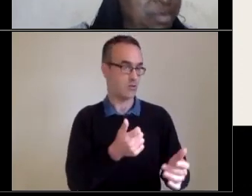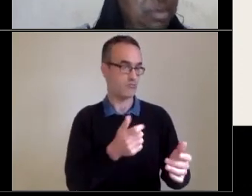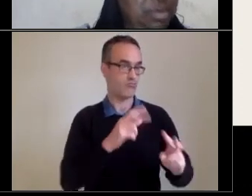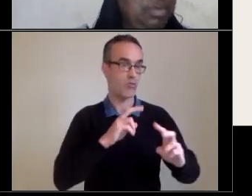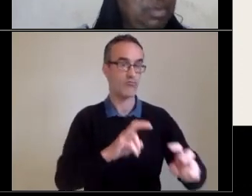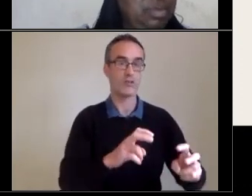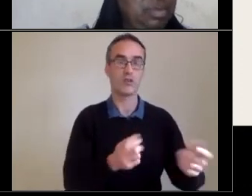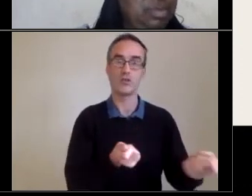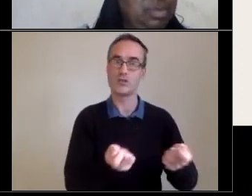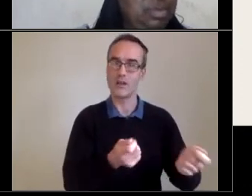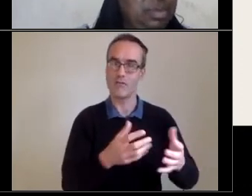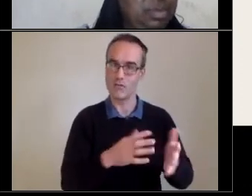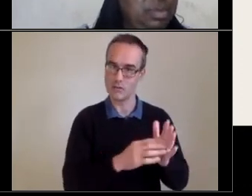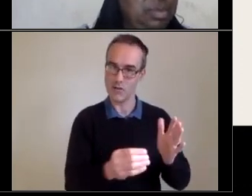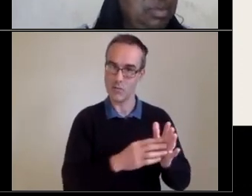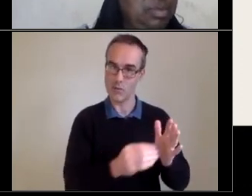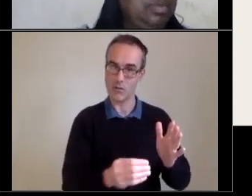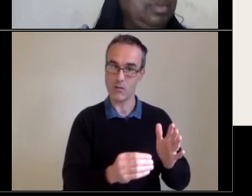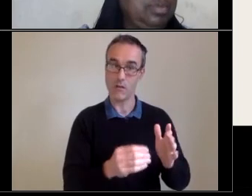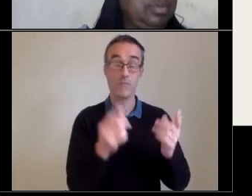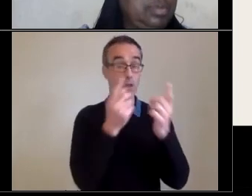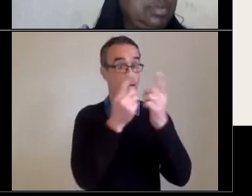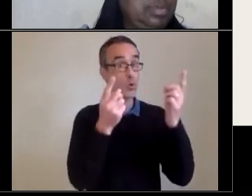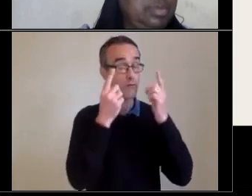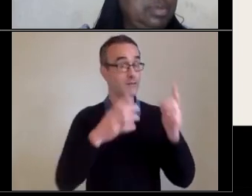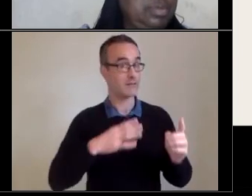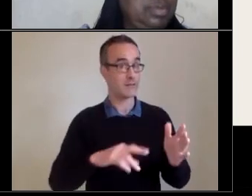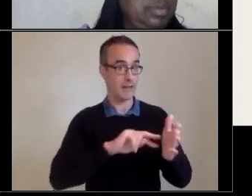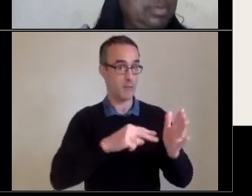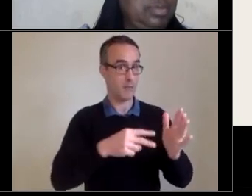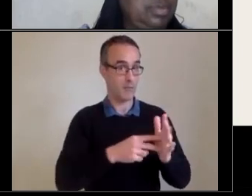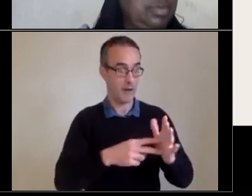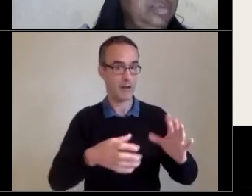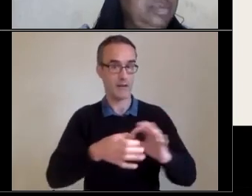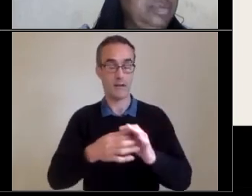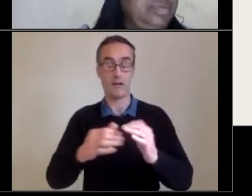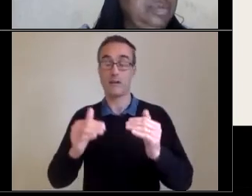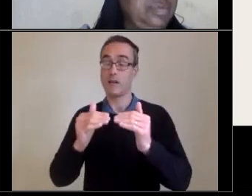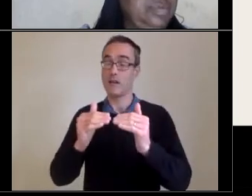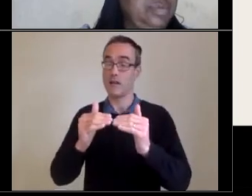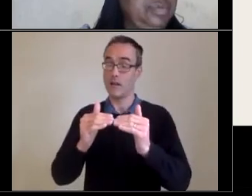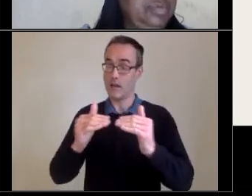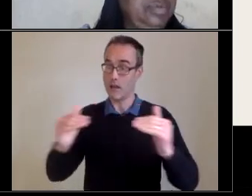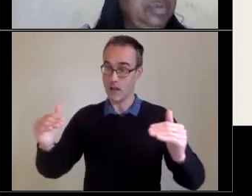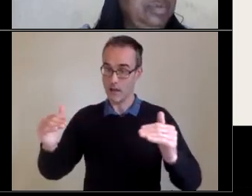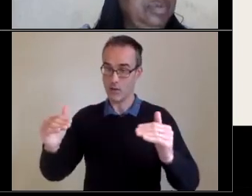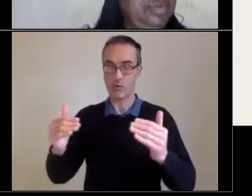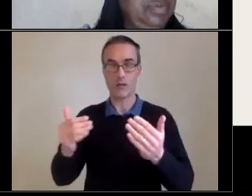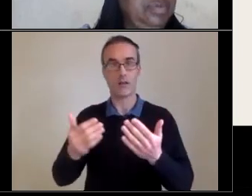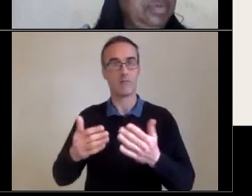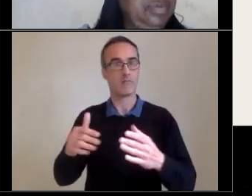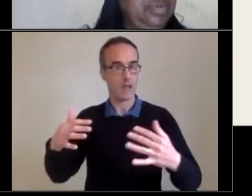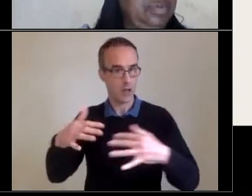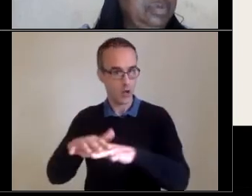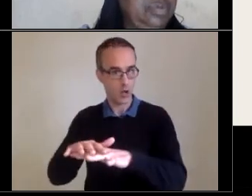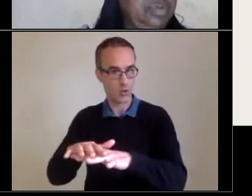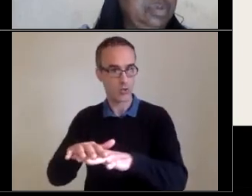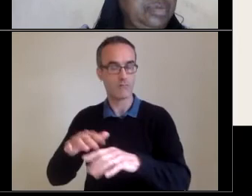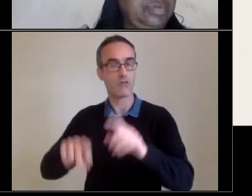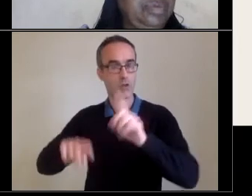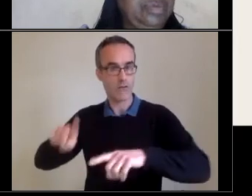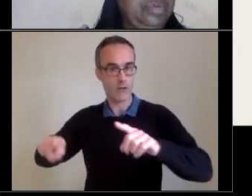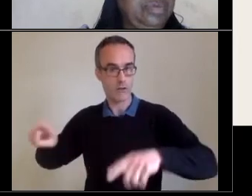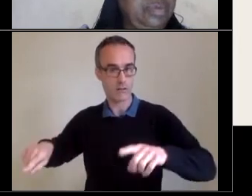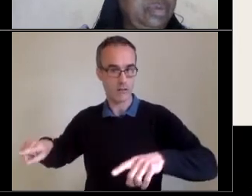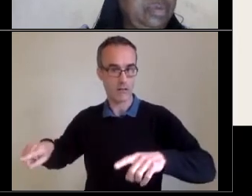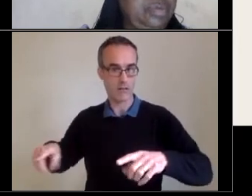universities do need to have in place plans around equity, diversity, and inclusion. So there are these requirements, also to speak to Gloria's